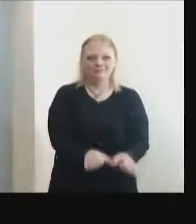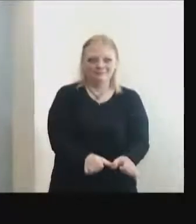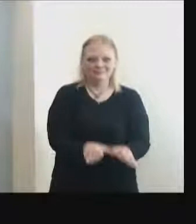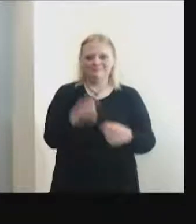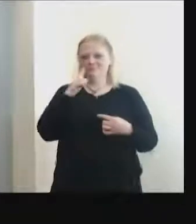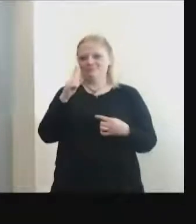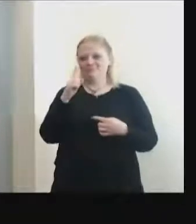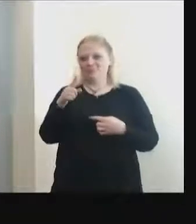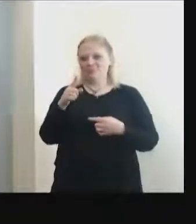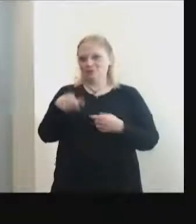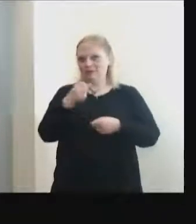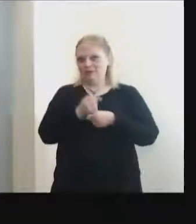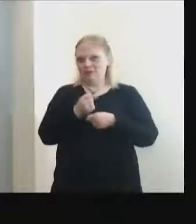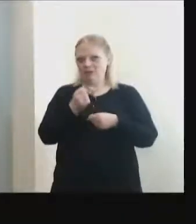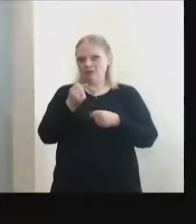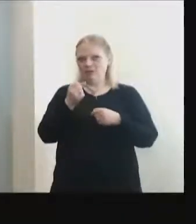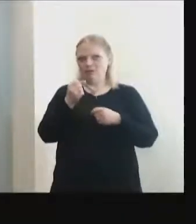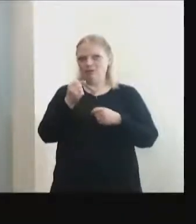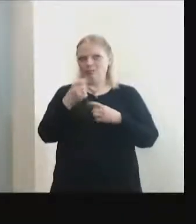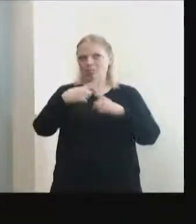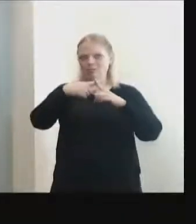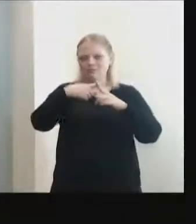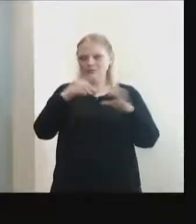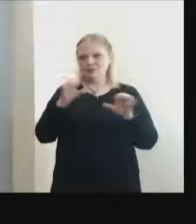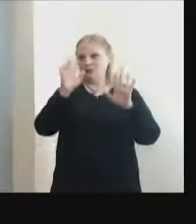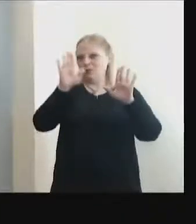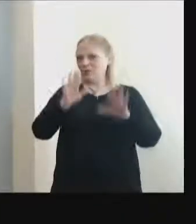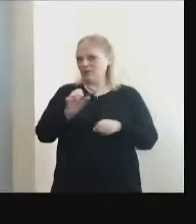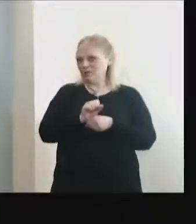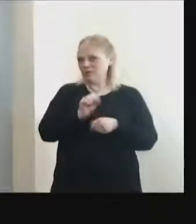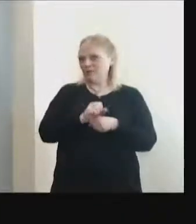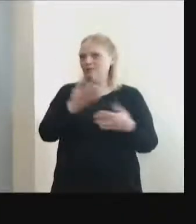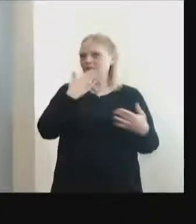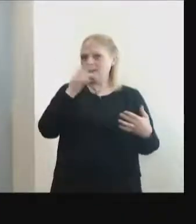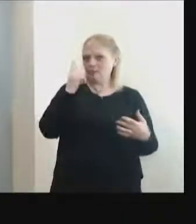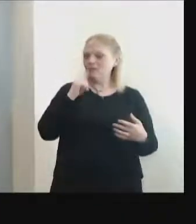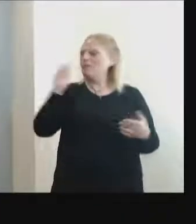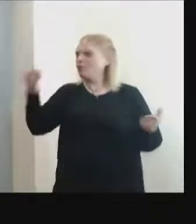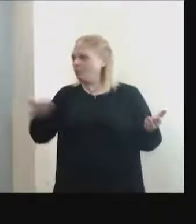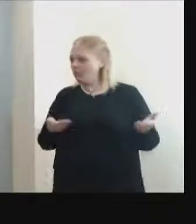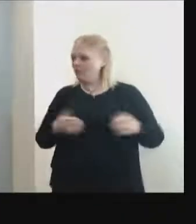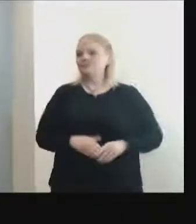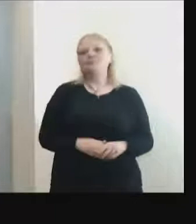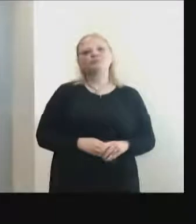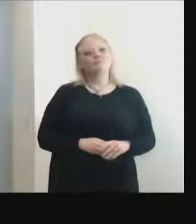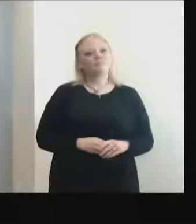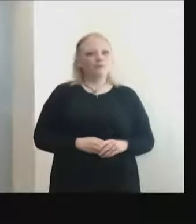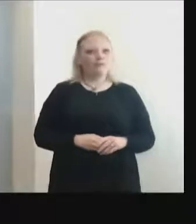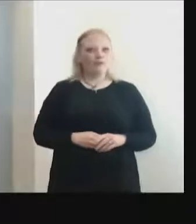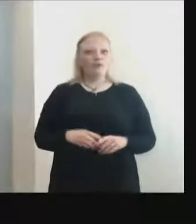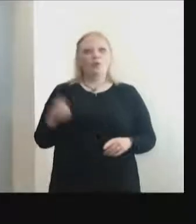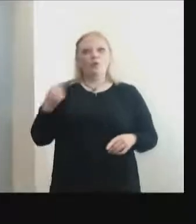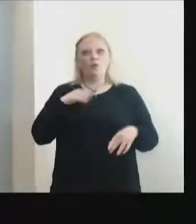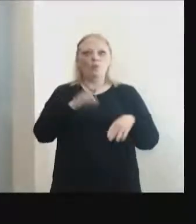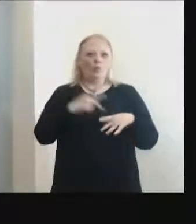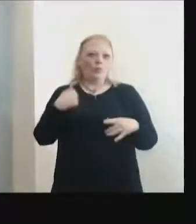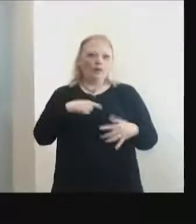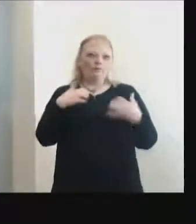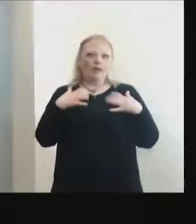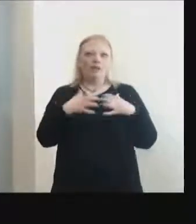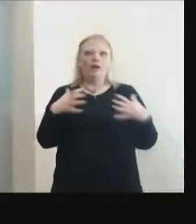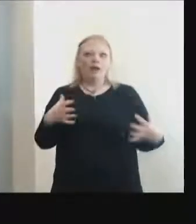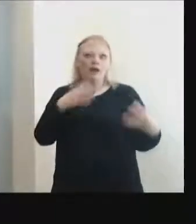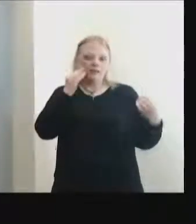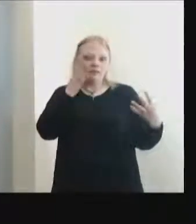and some months helping out and doing a tremendous job. So thank you, Kendra. We have, of course, a lot of information, some